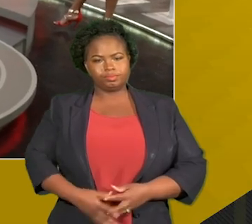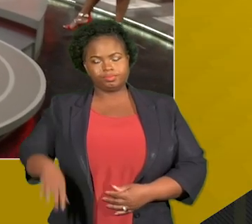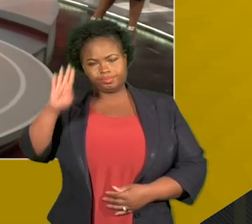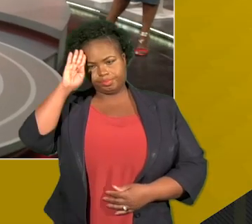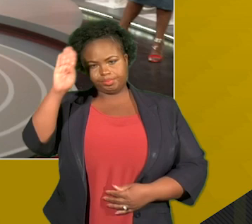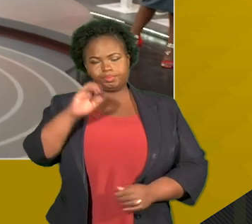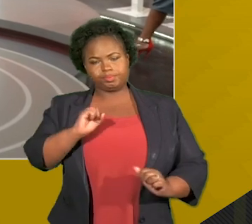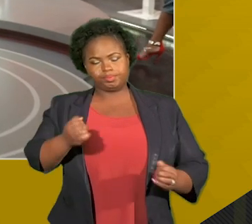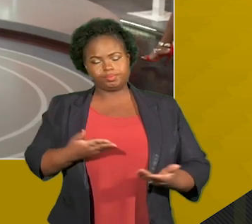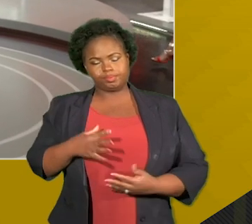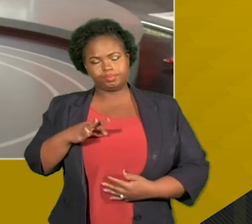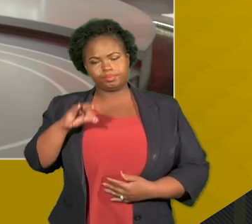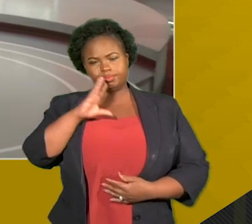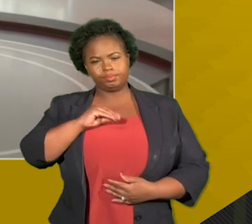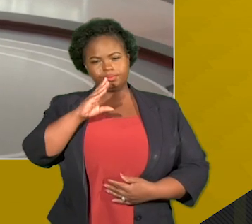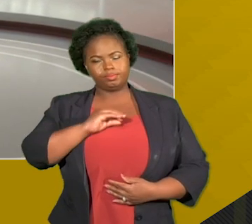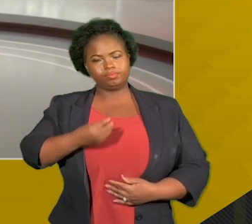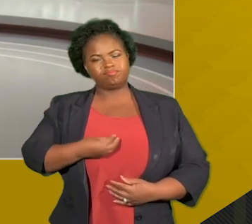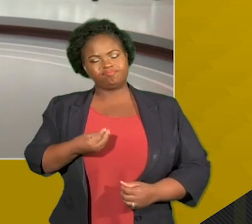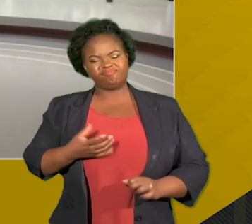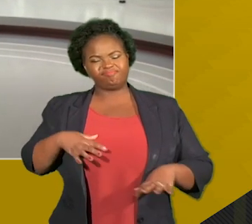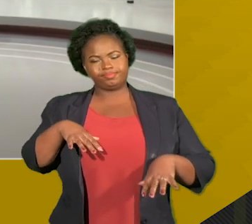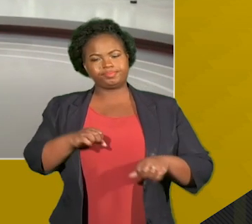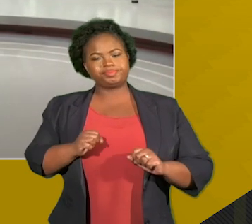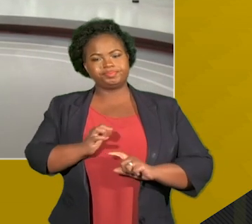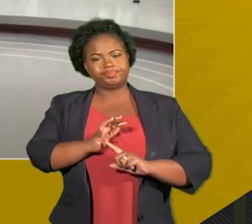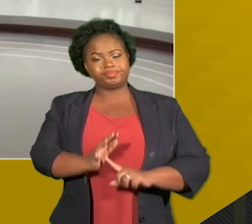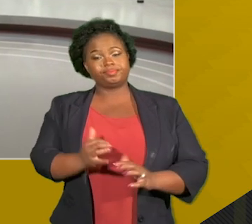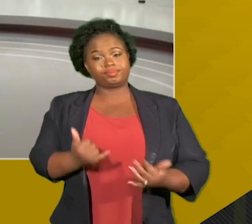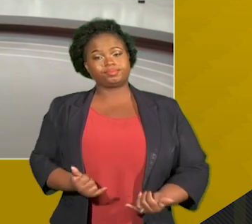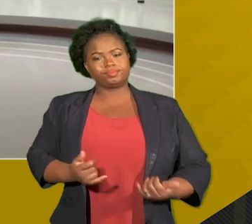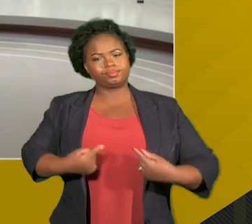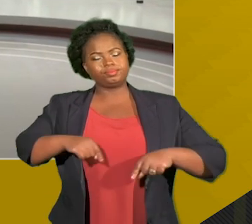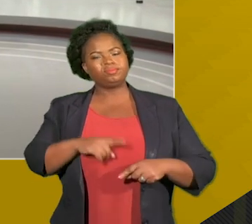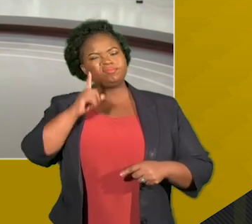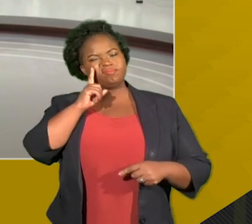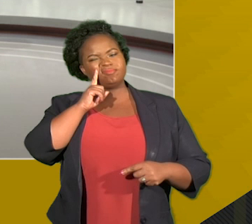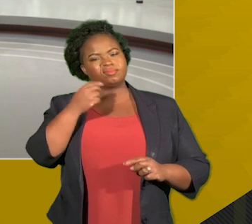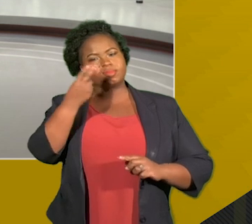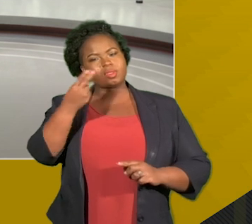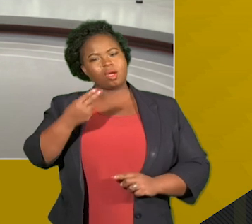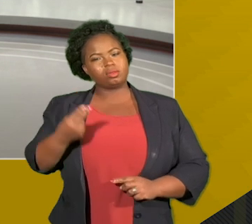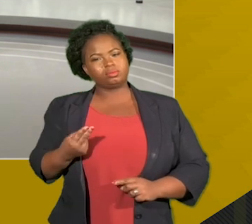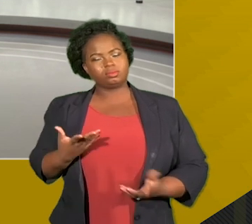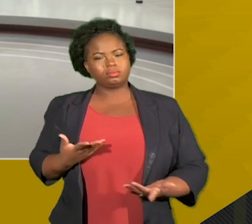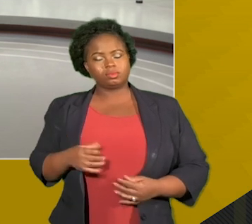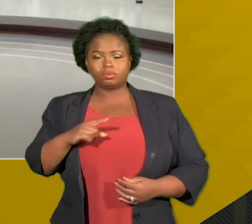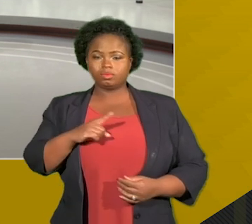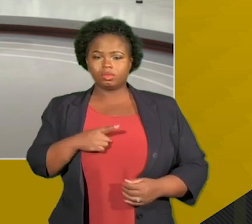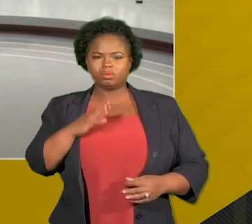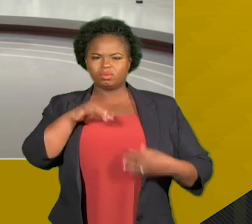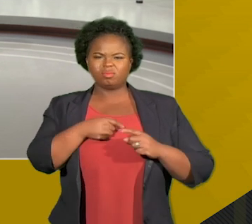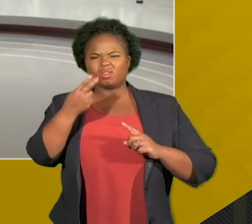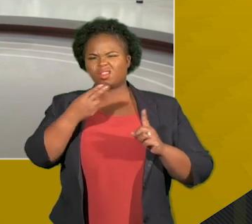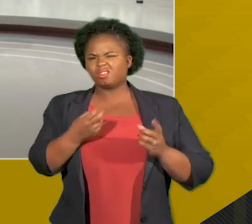Sanbonani and welcome to It Daily Thetha, where the youth is taking charge on this show. And today we're looking at the business of art. As long as we talk about art,